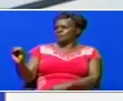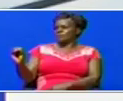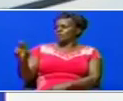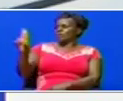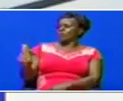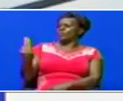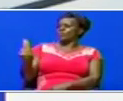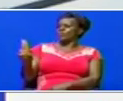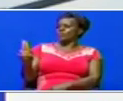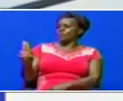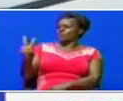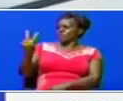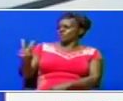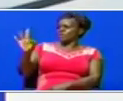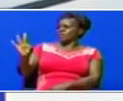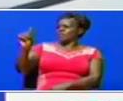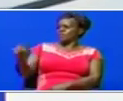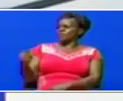Uhuru Kenyatta,